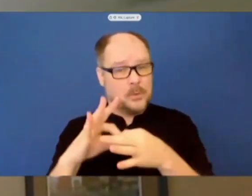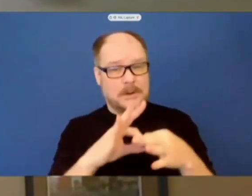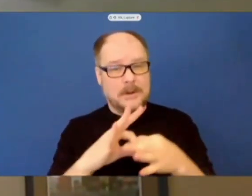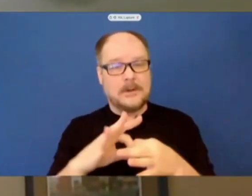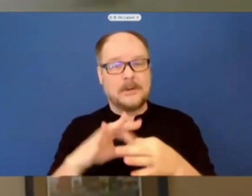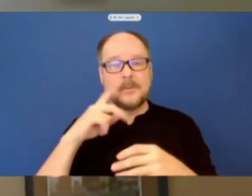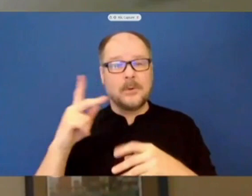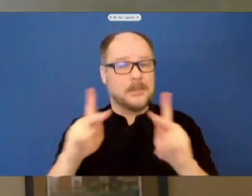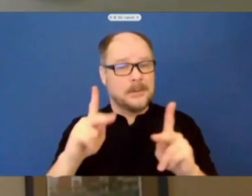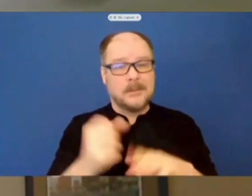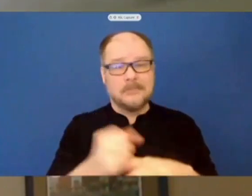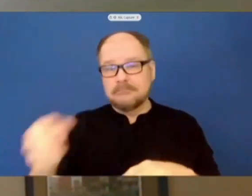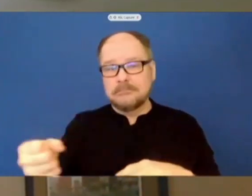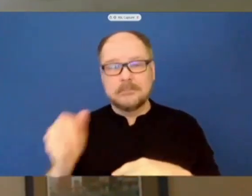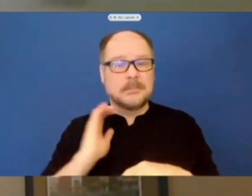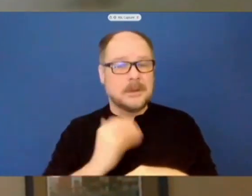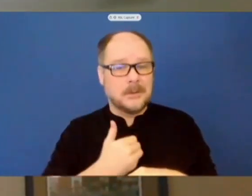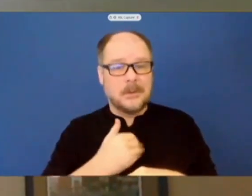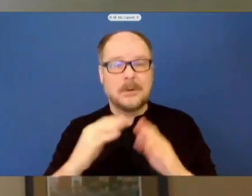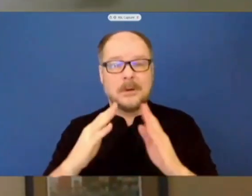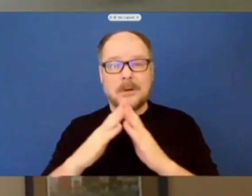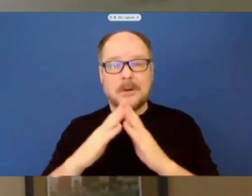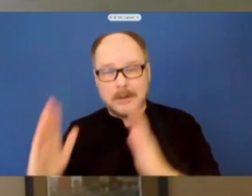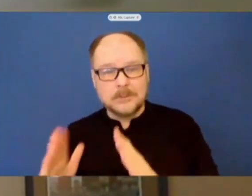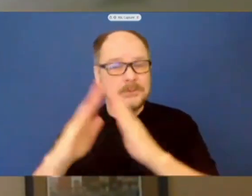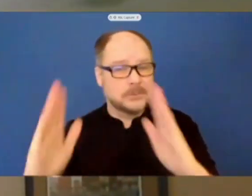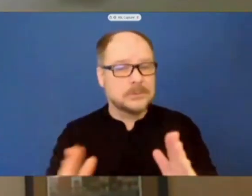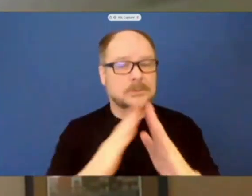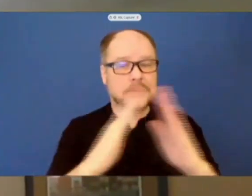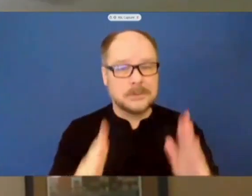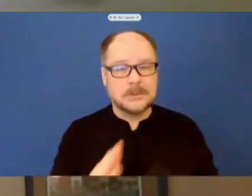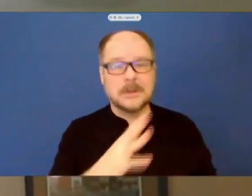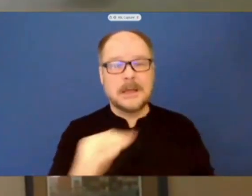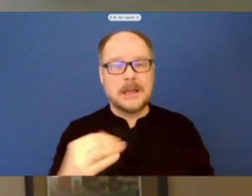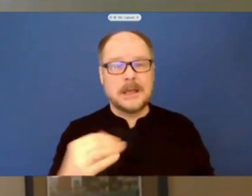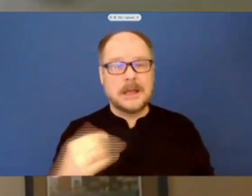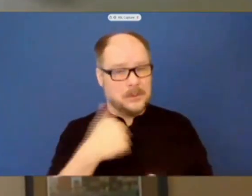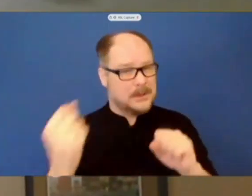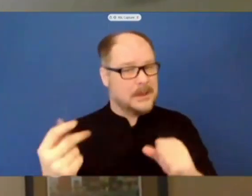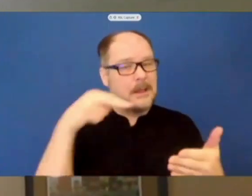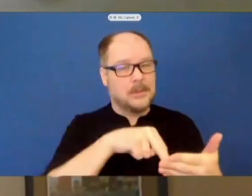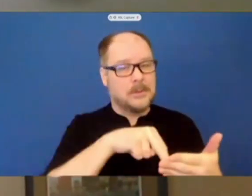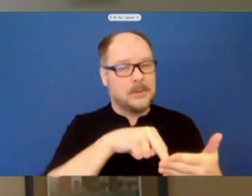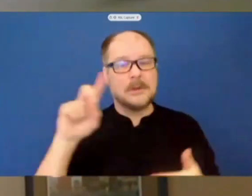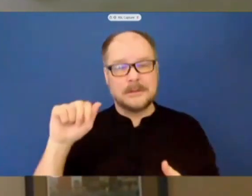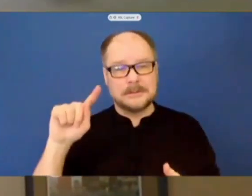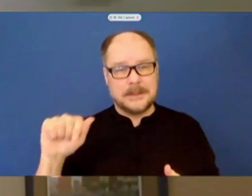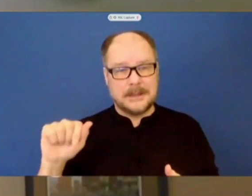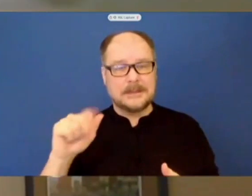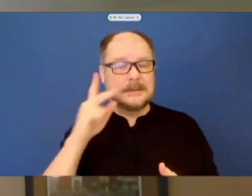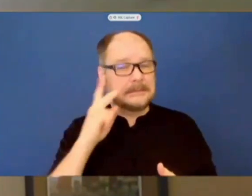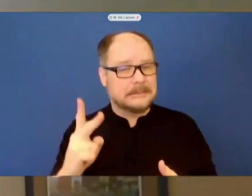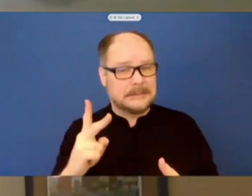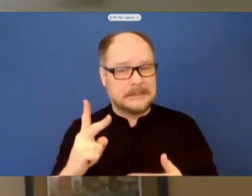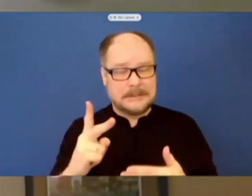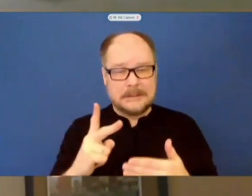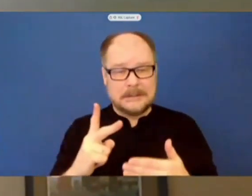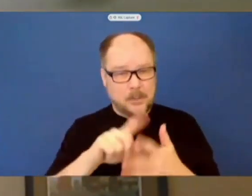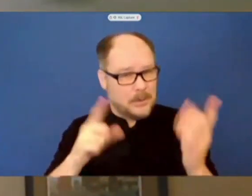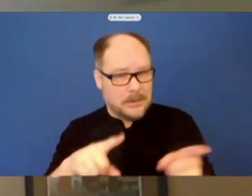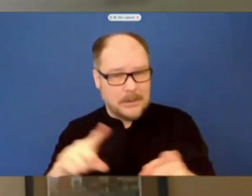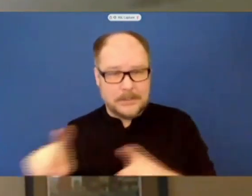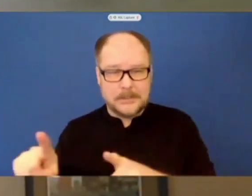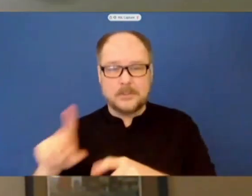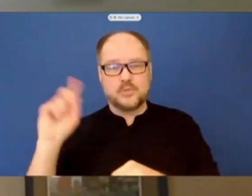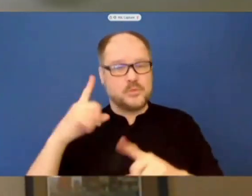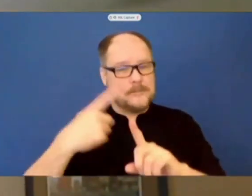housing, our homeless individuals into housing. So we'll be able to go back and look at the data and see kind of how that transpired. But